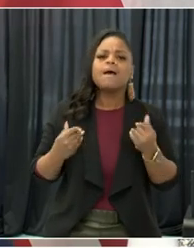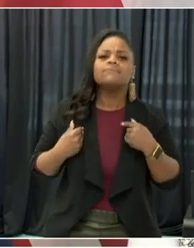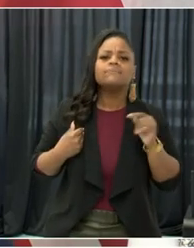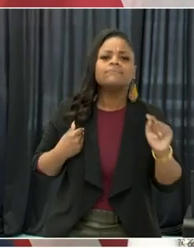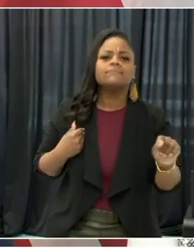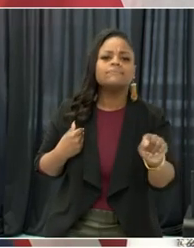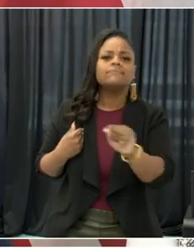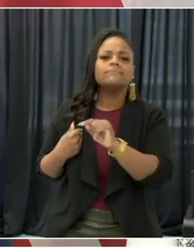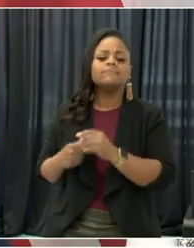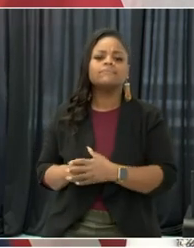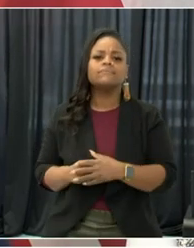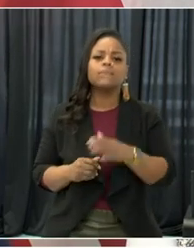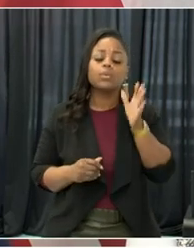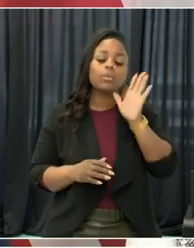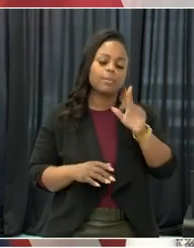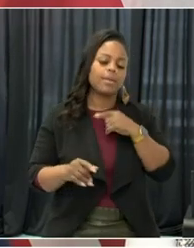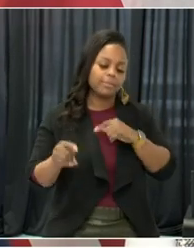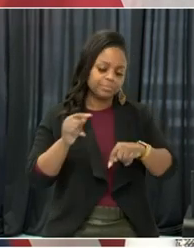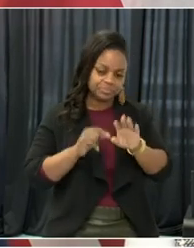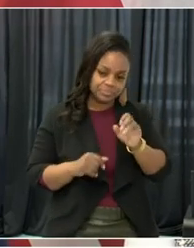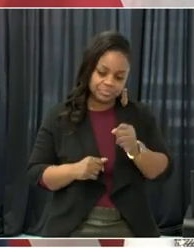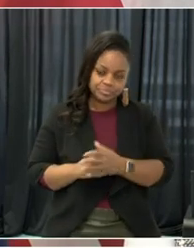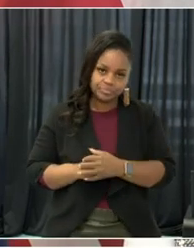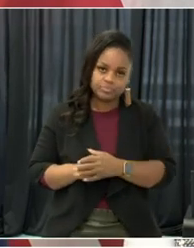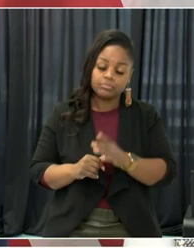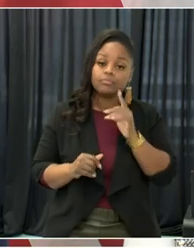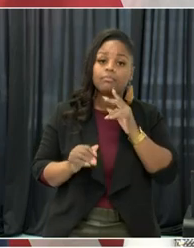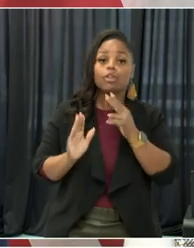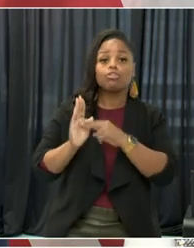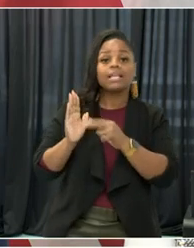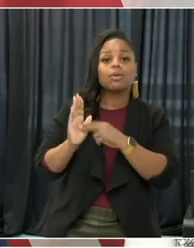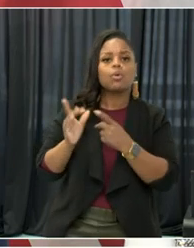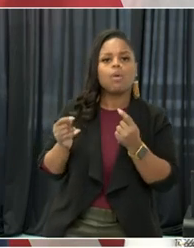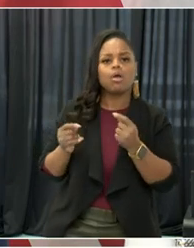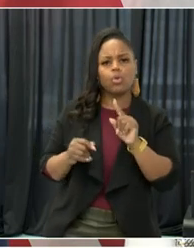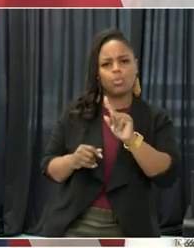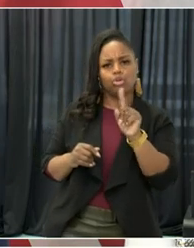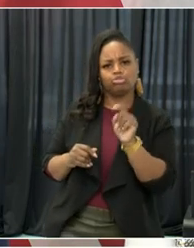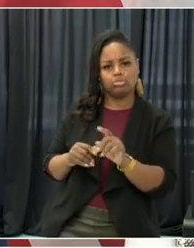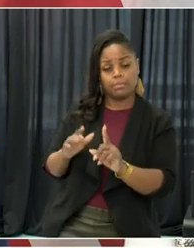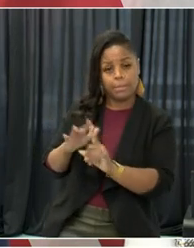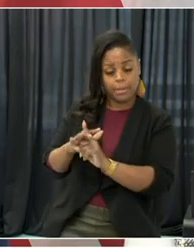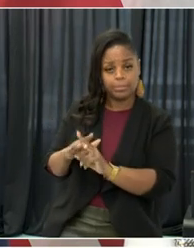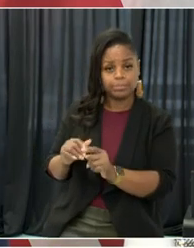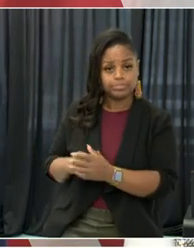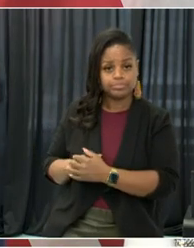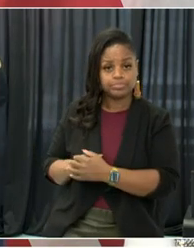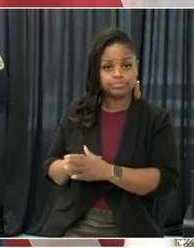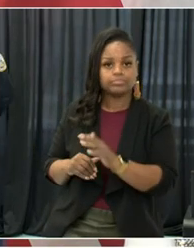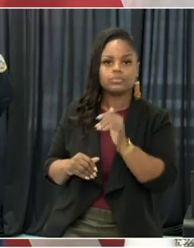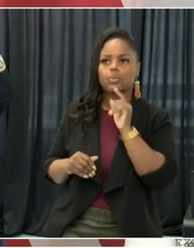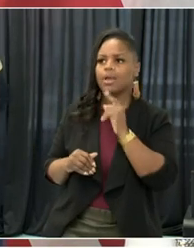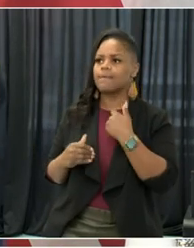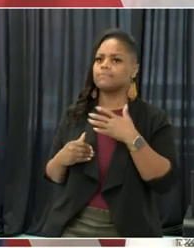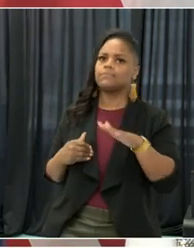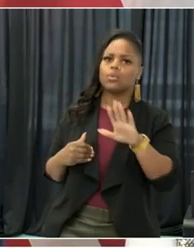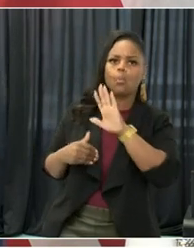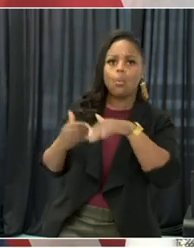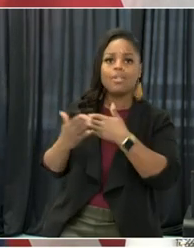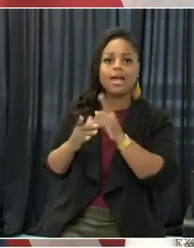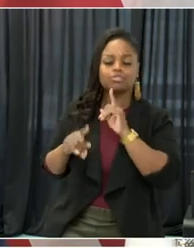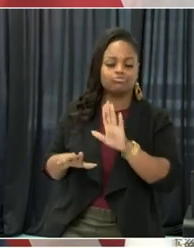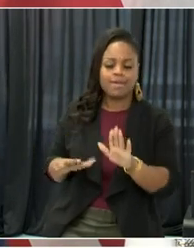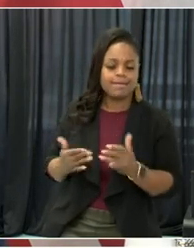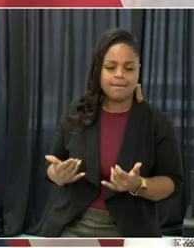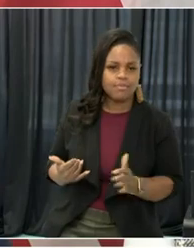back and look at some of the feedback questions that we posed as well. I don't have all the answers off the top.